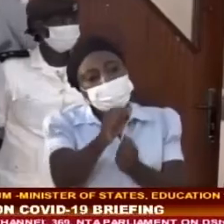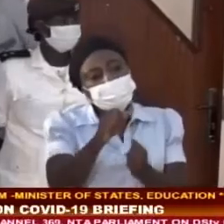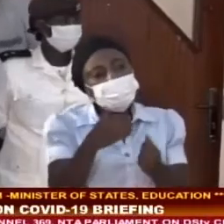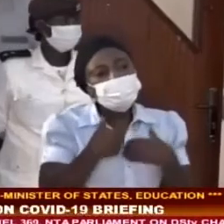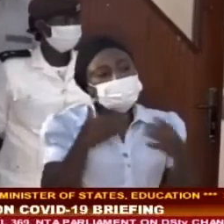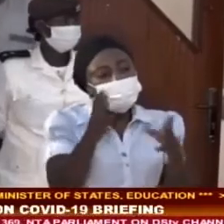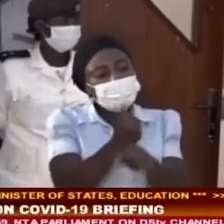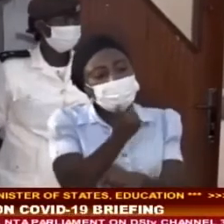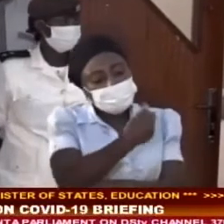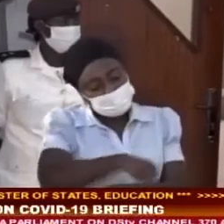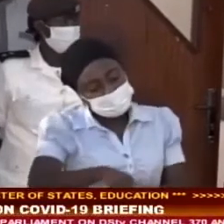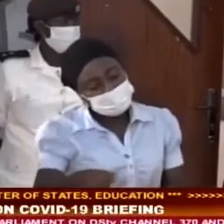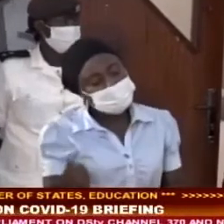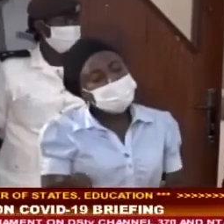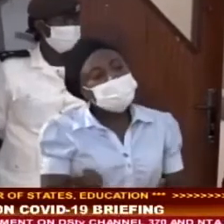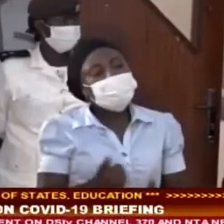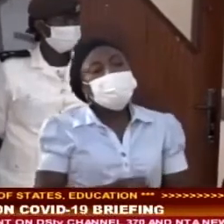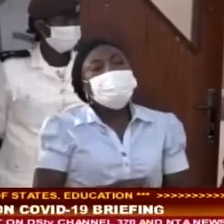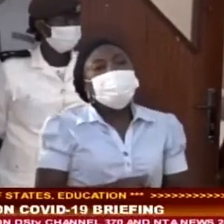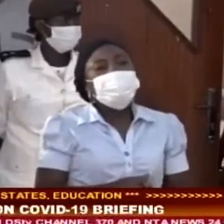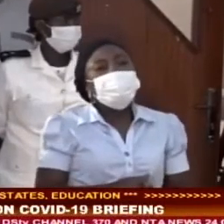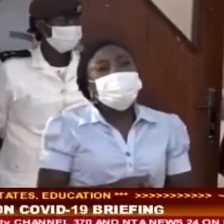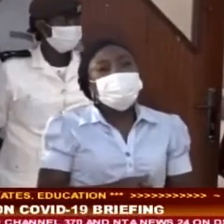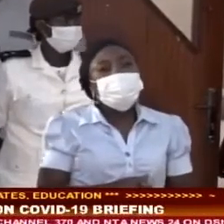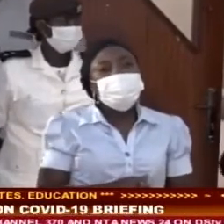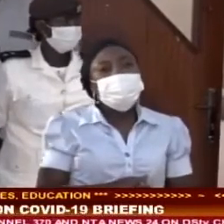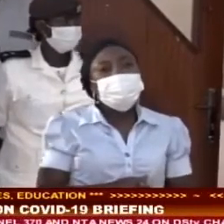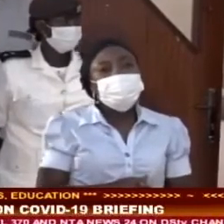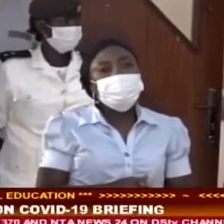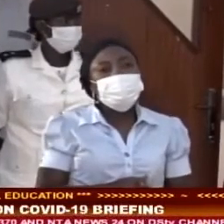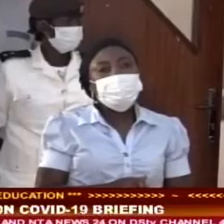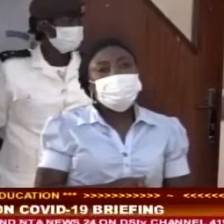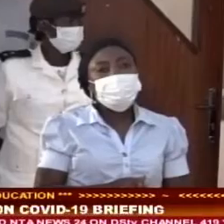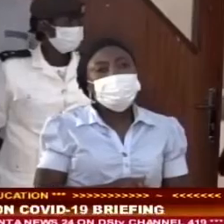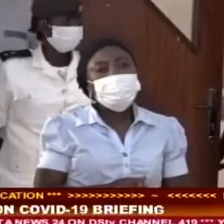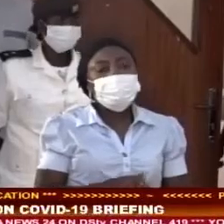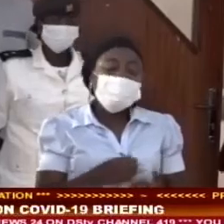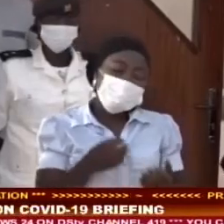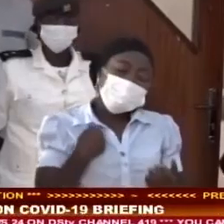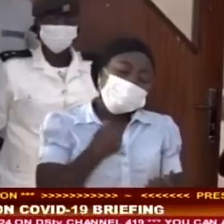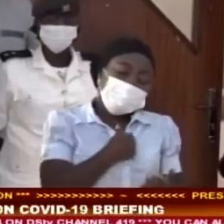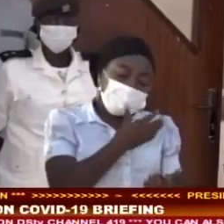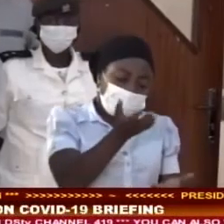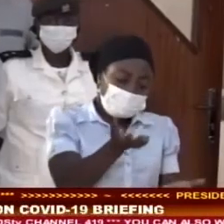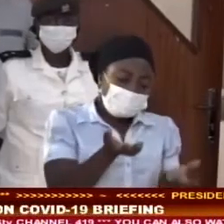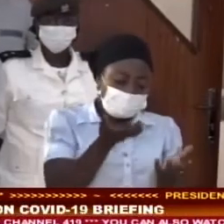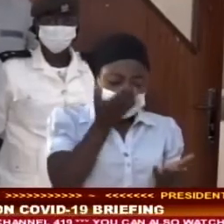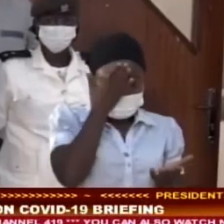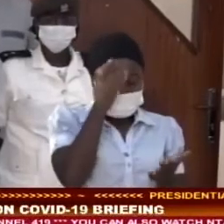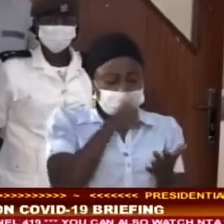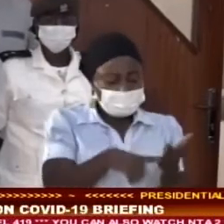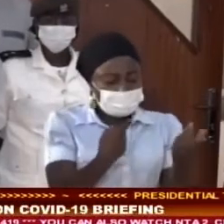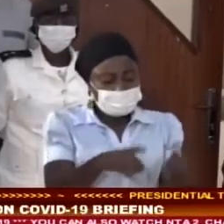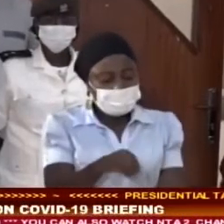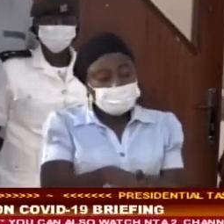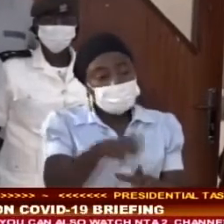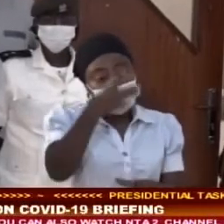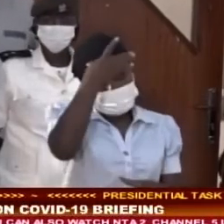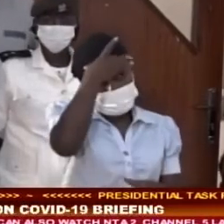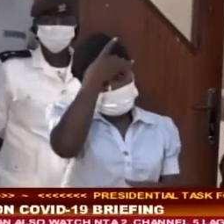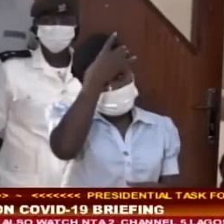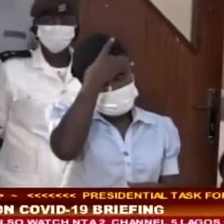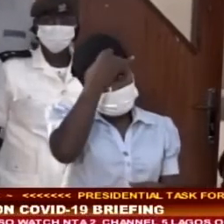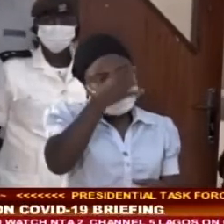findings? We want to know precisely what is happening in Kano, especially with respect